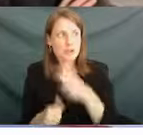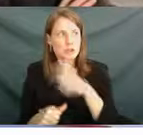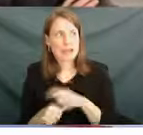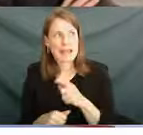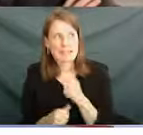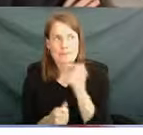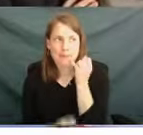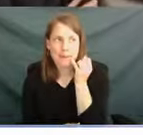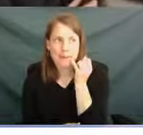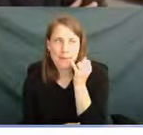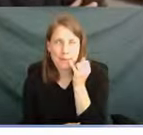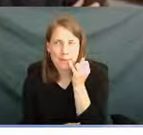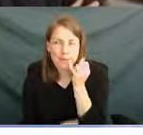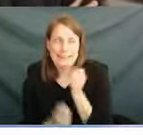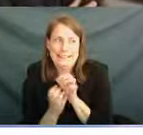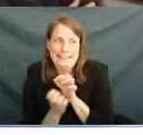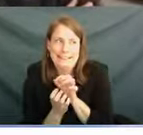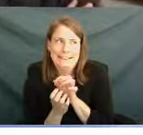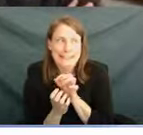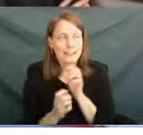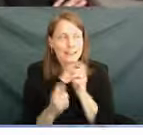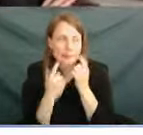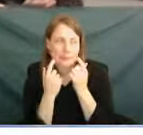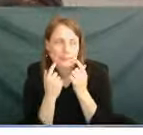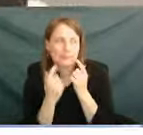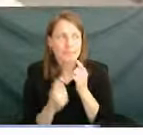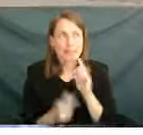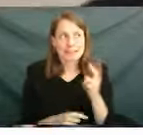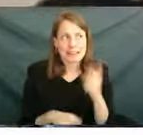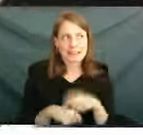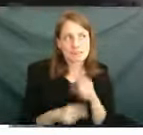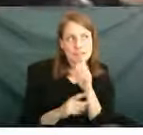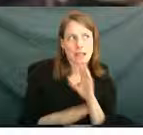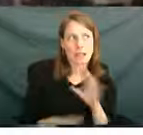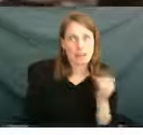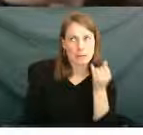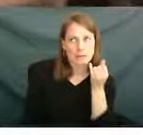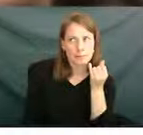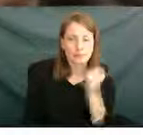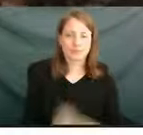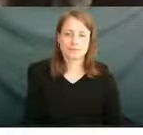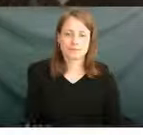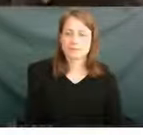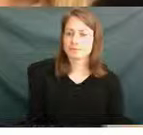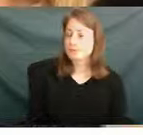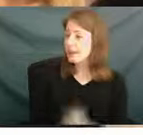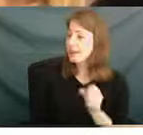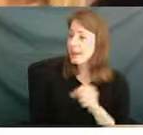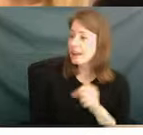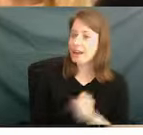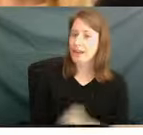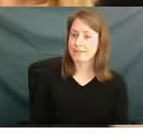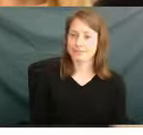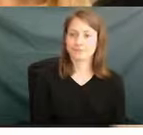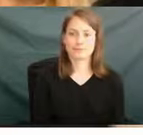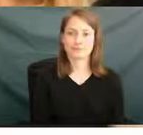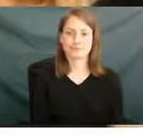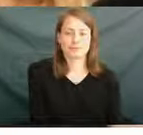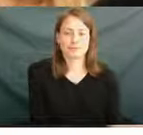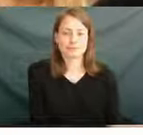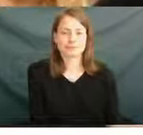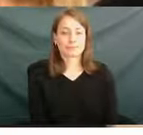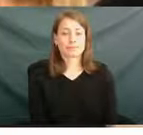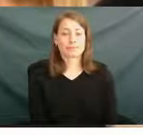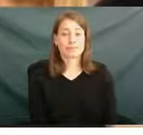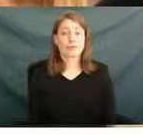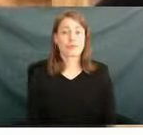picture. because we're being nasty and yeah. Drama is really effective because it engages the children. It's a really